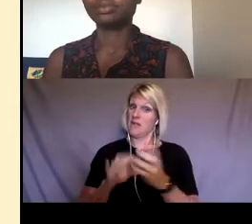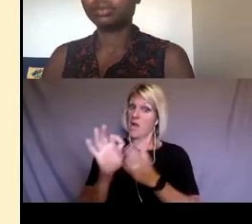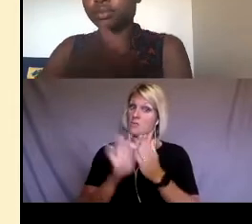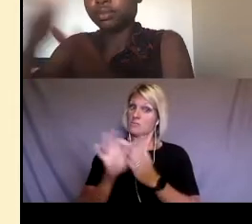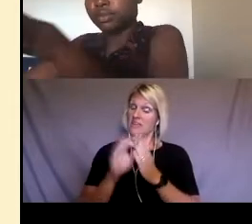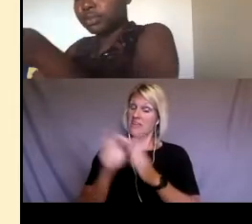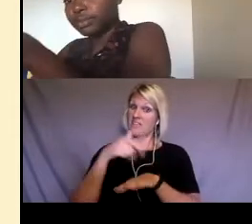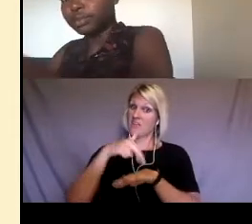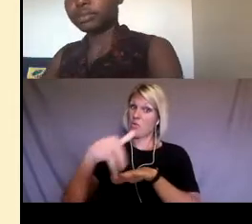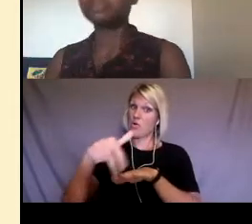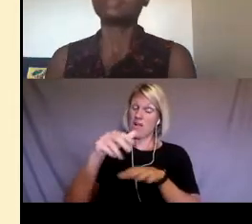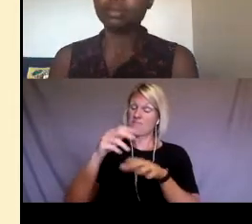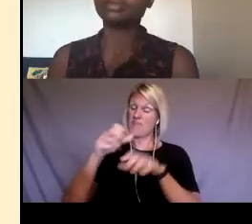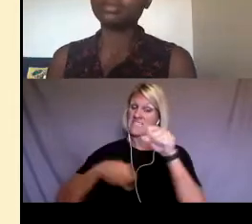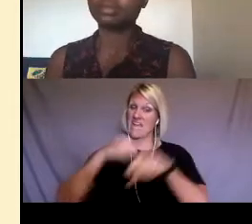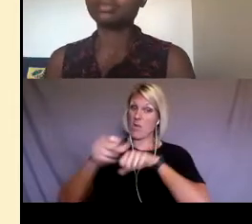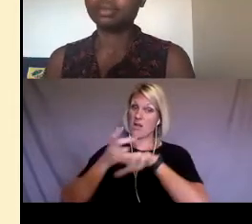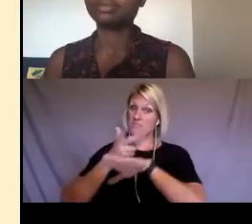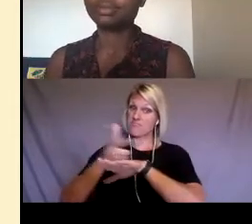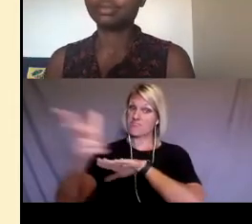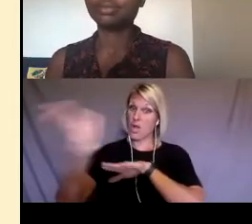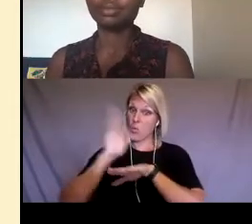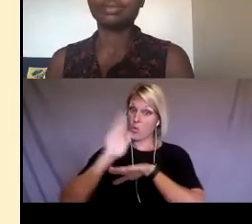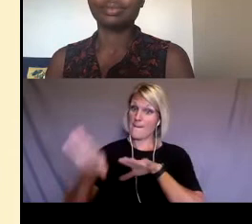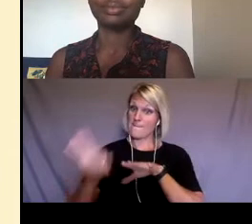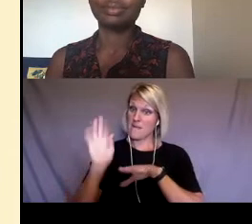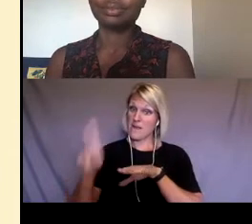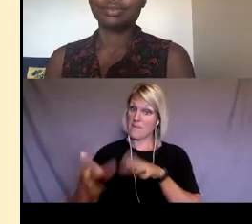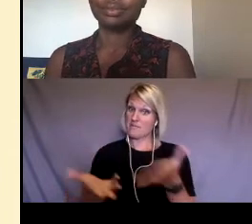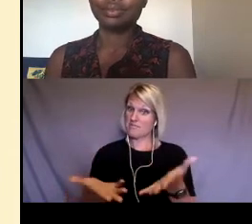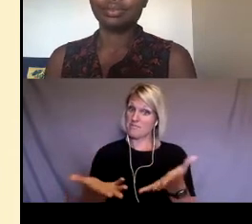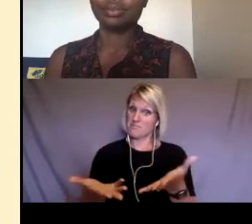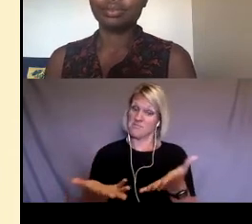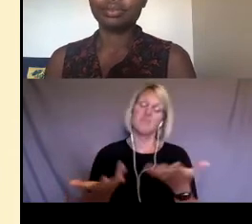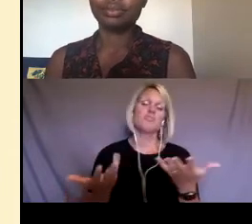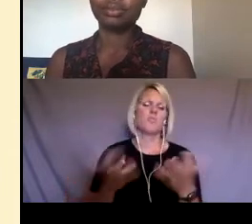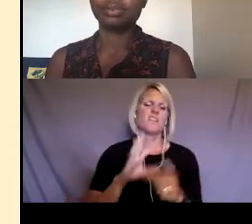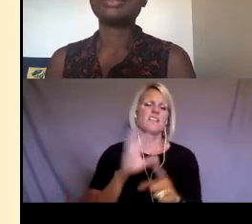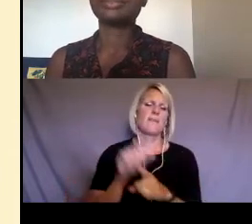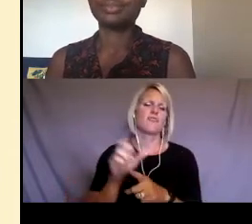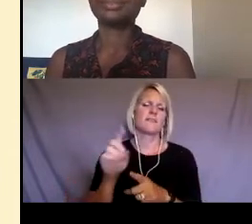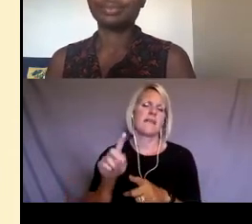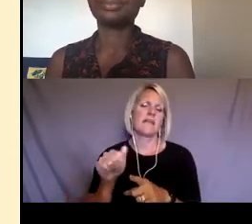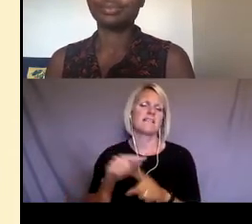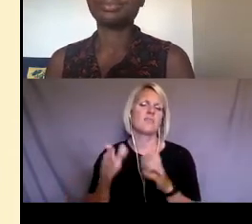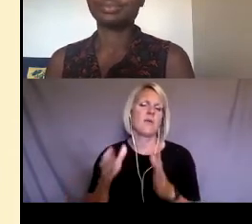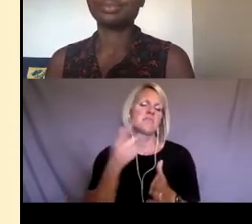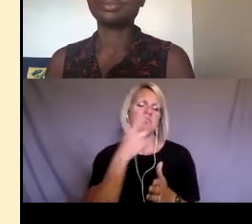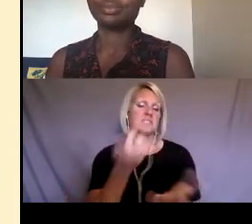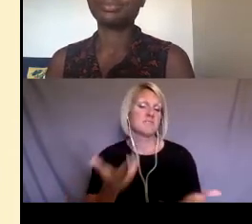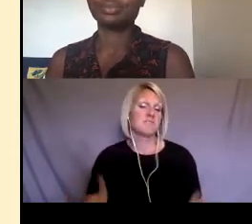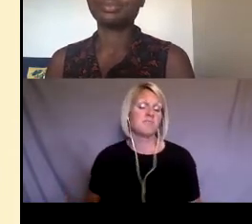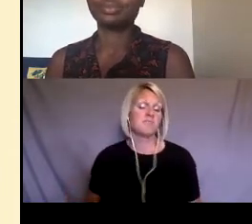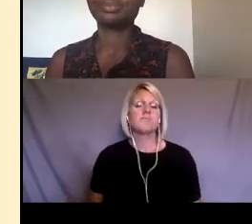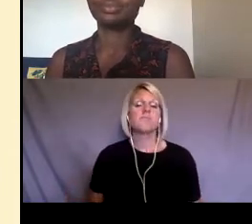actually riding on the sidewalk? Yeah, then how would, just kind of the capturing of the data. So very interested in that. And I'll probably